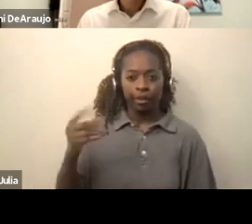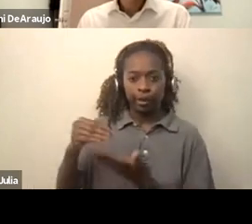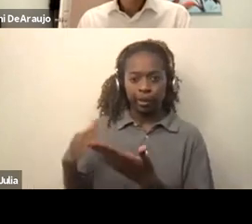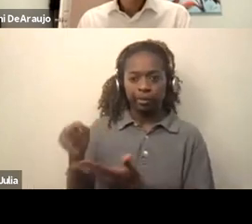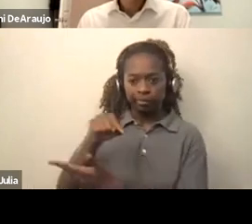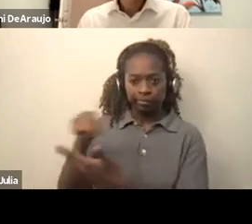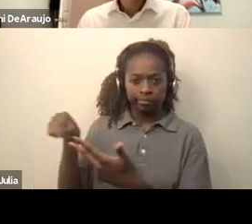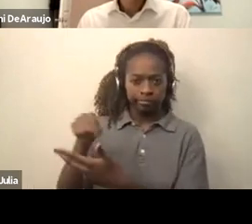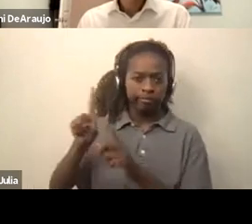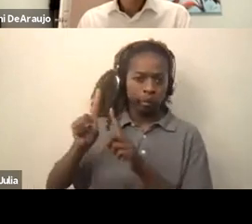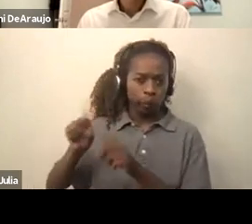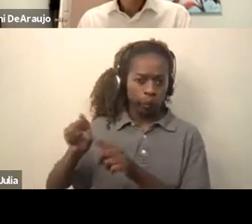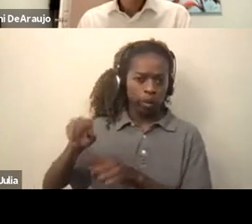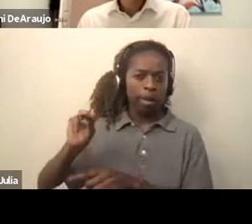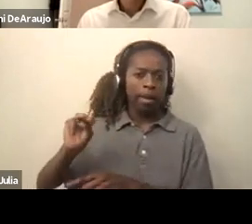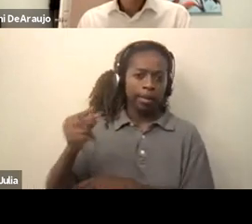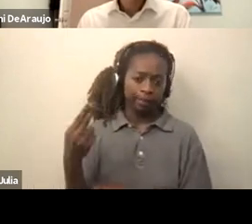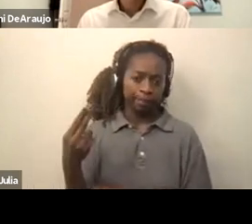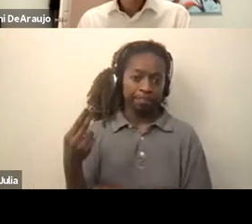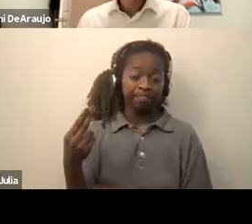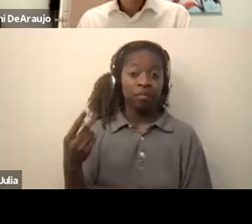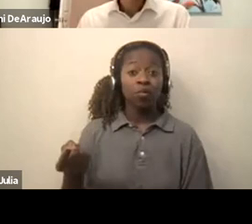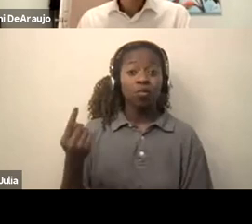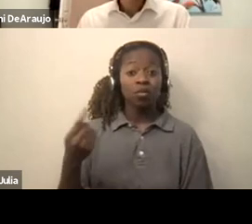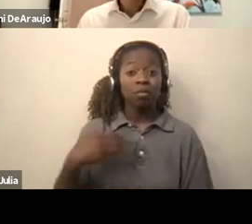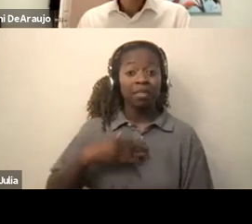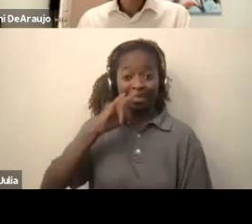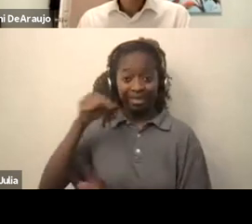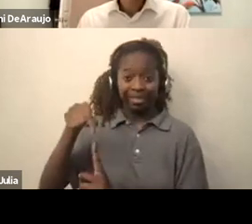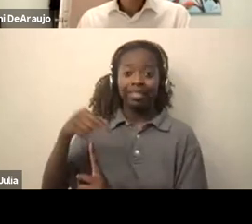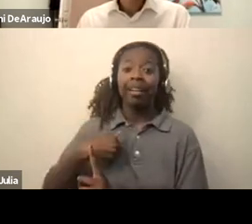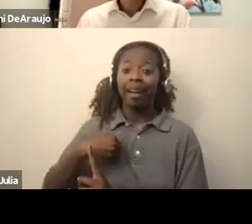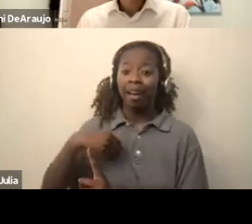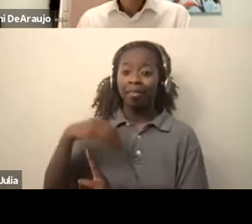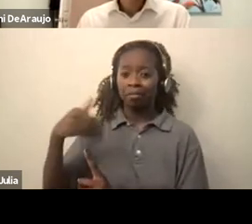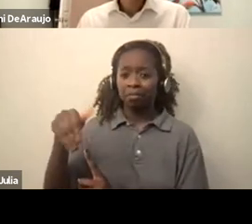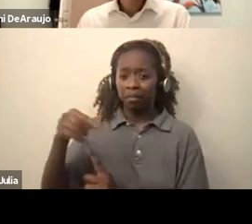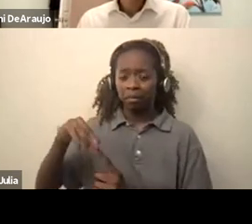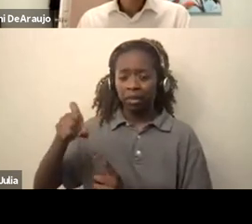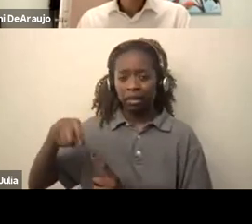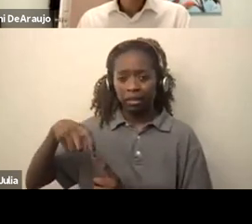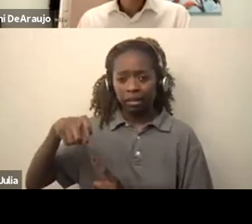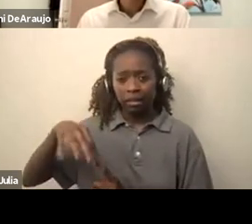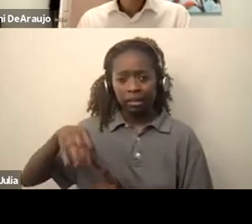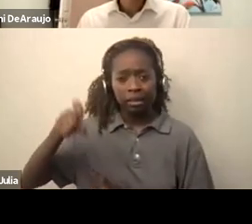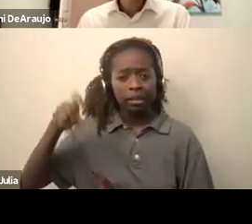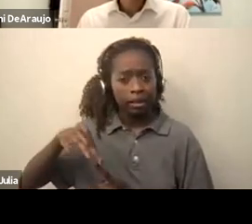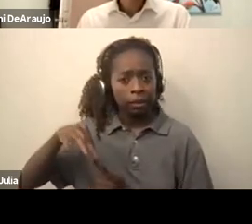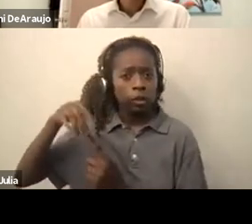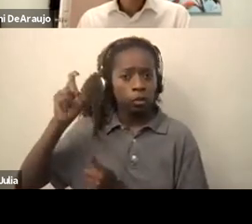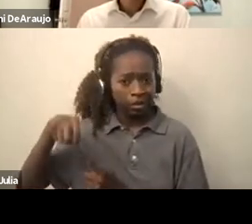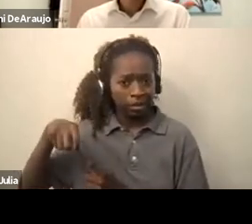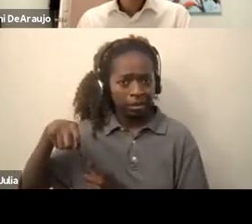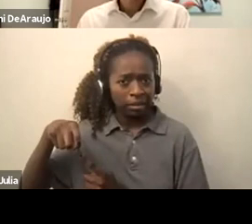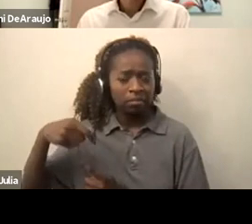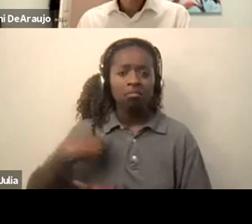health as a parent of a child with significant special needs i can attest to the depth and breadth of harm that happened to children many children